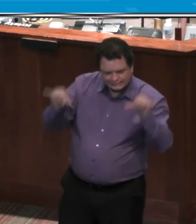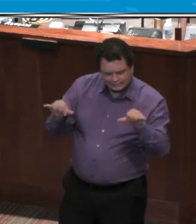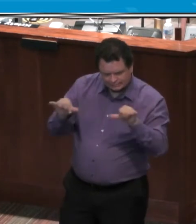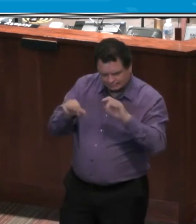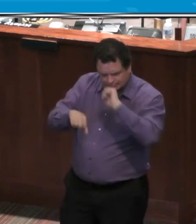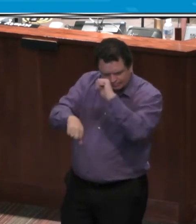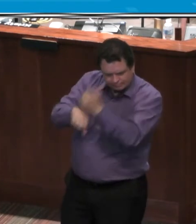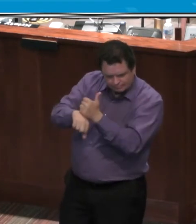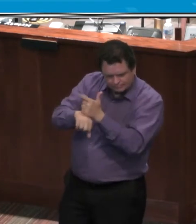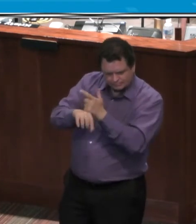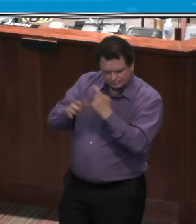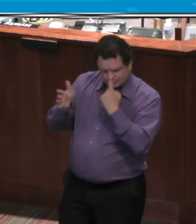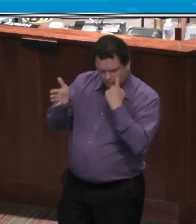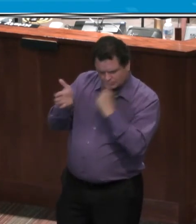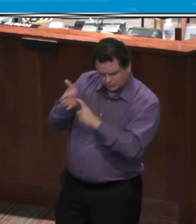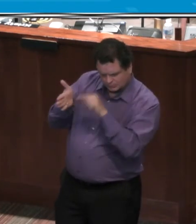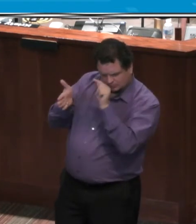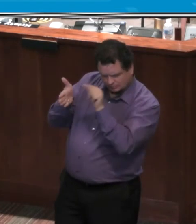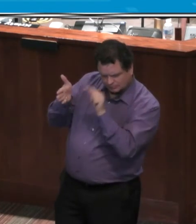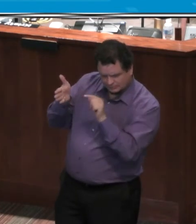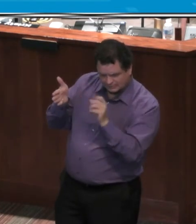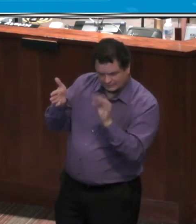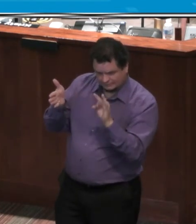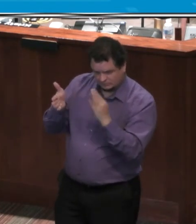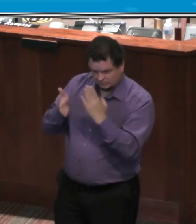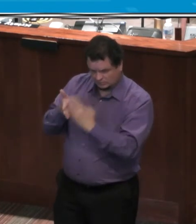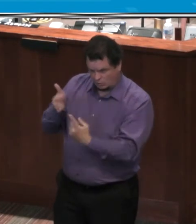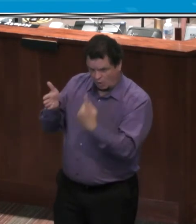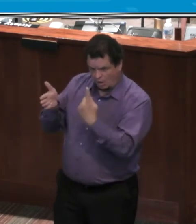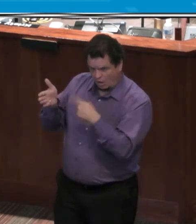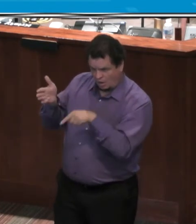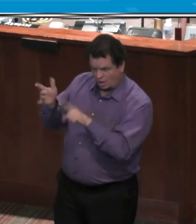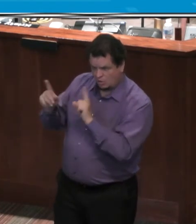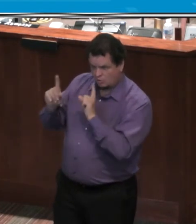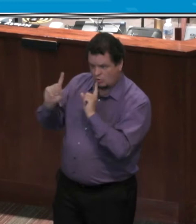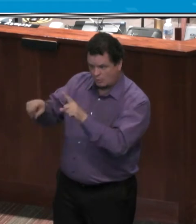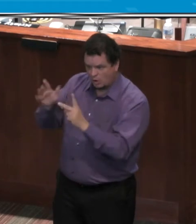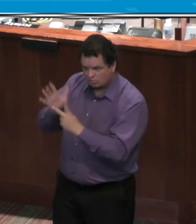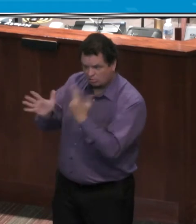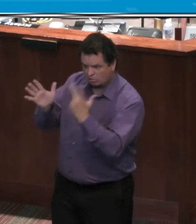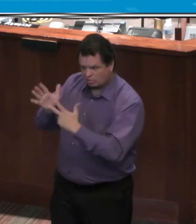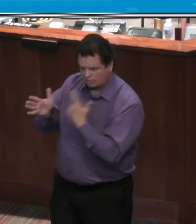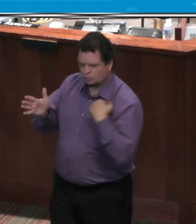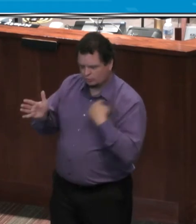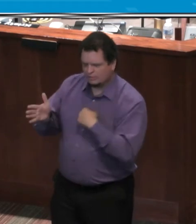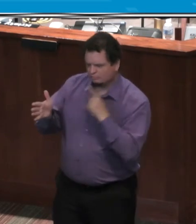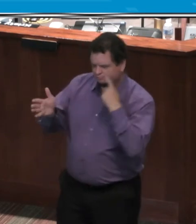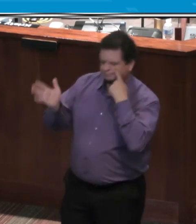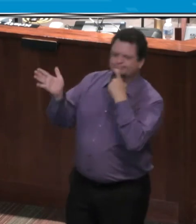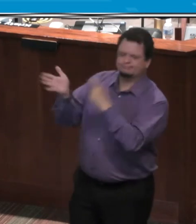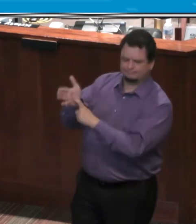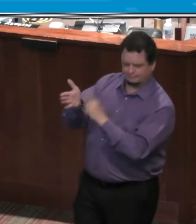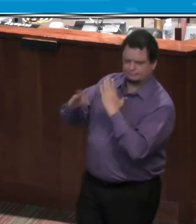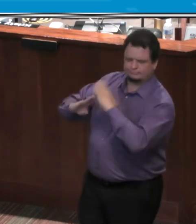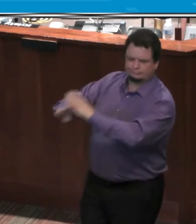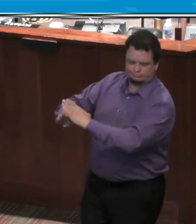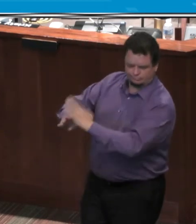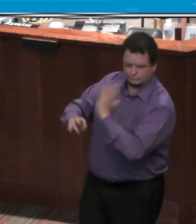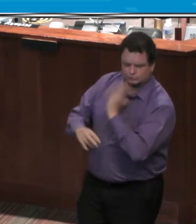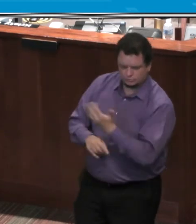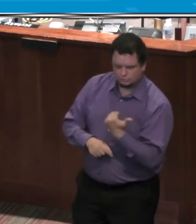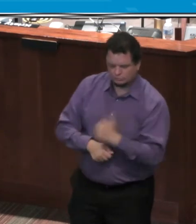system. Great. And then with the algorithm, being a nurse, I live for